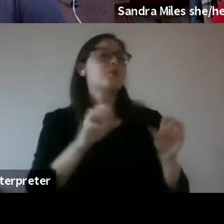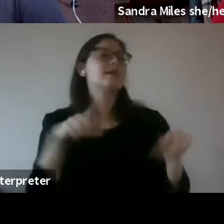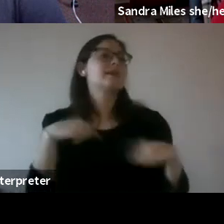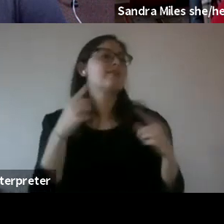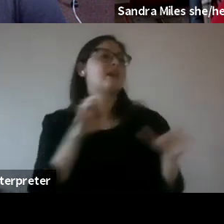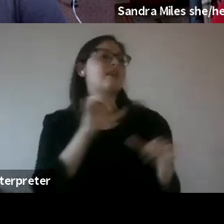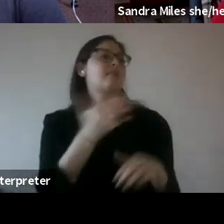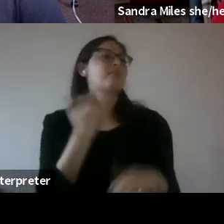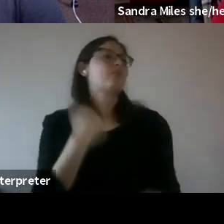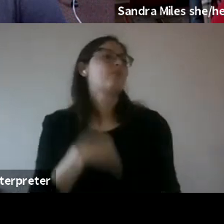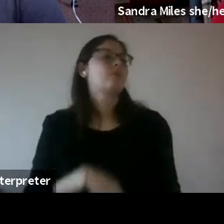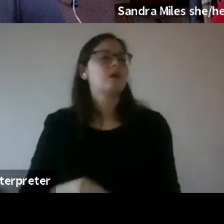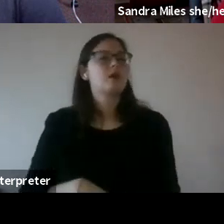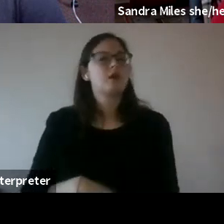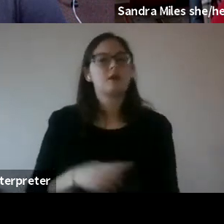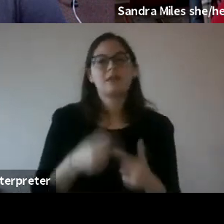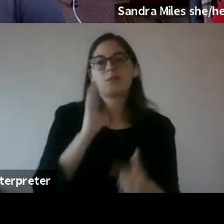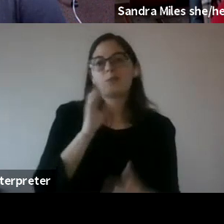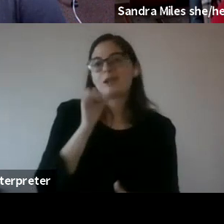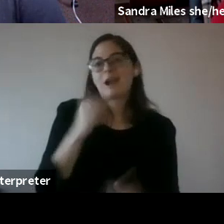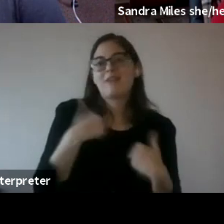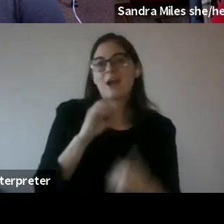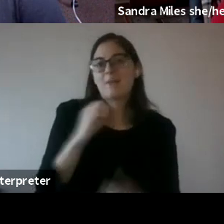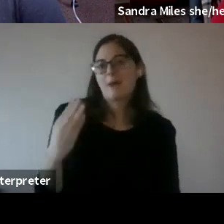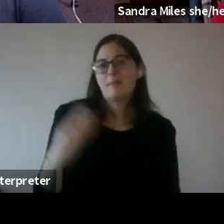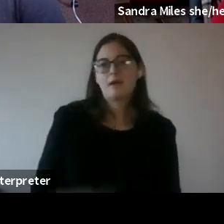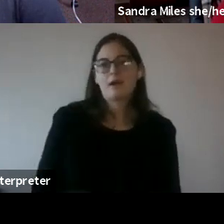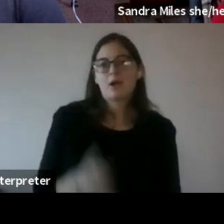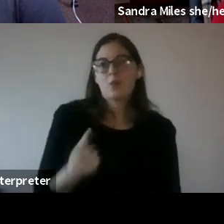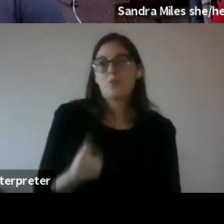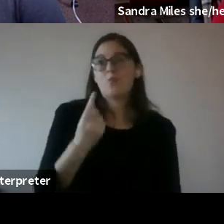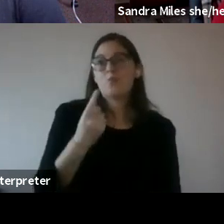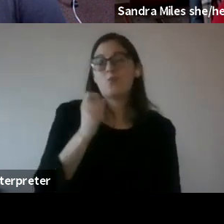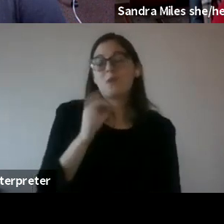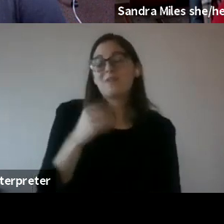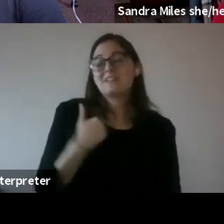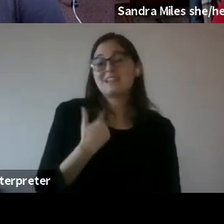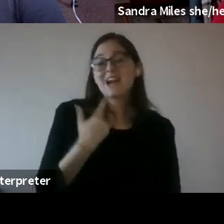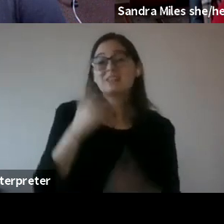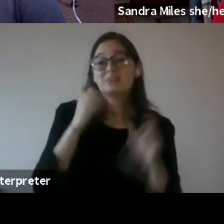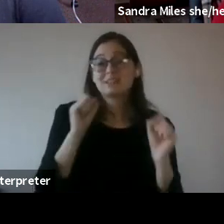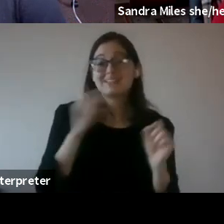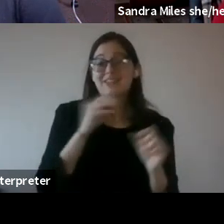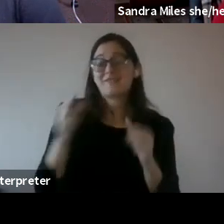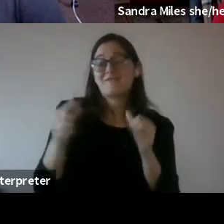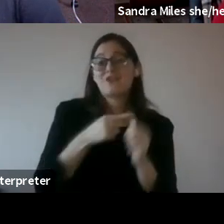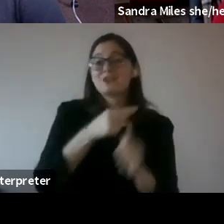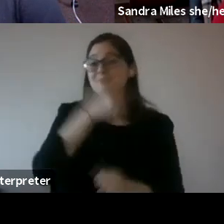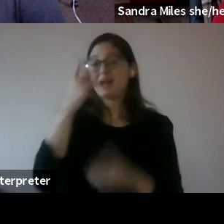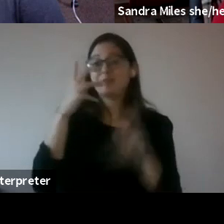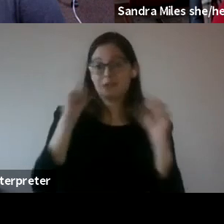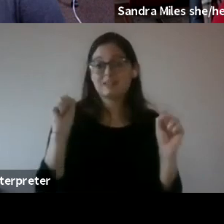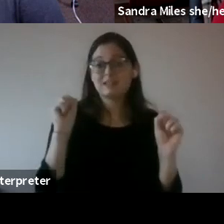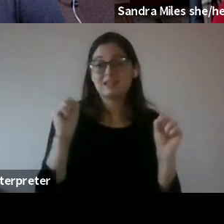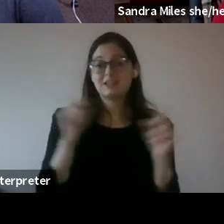before. And we wouldn't have had a Barack Obama, who was one of the youngest presidents as the first Black president as well. So